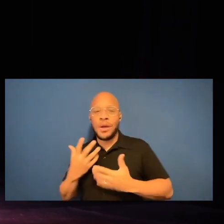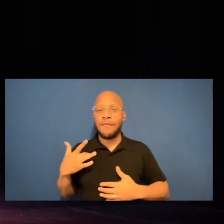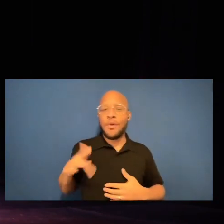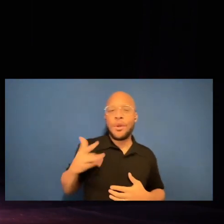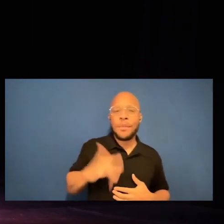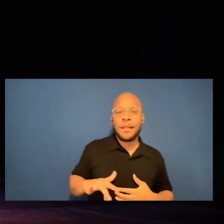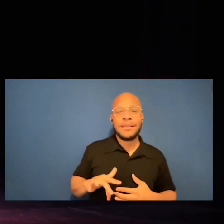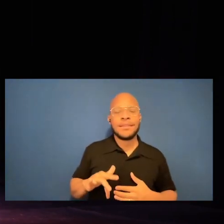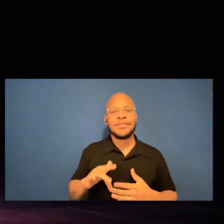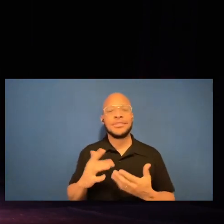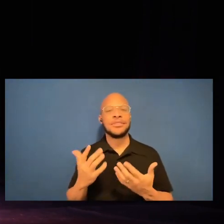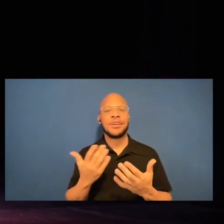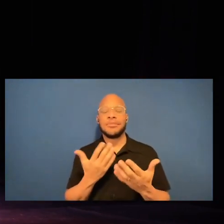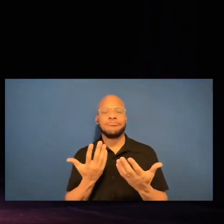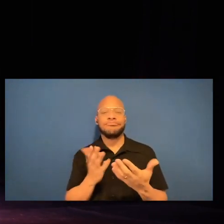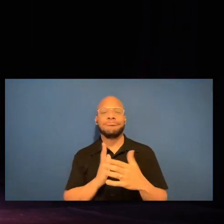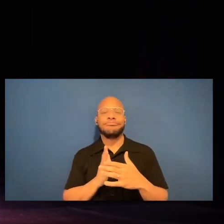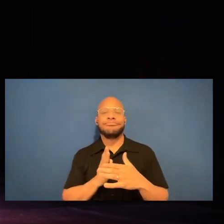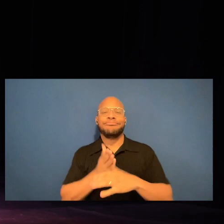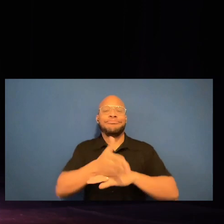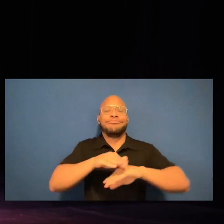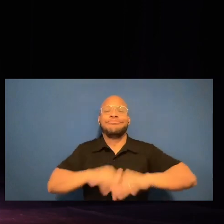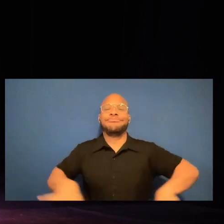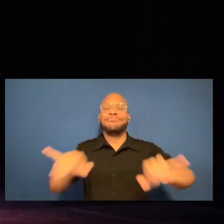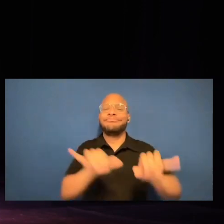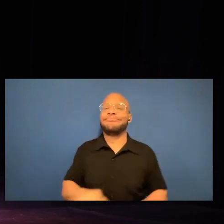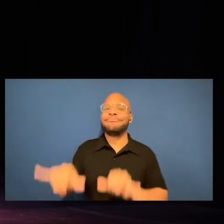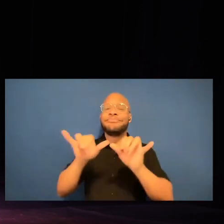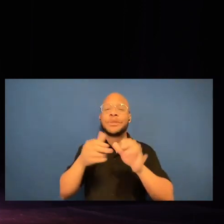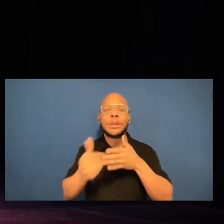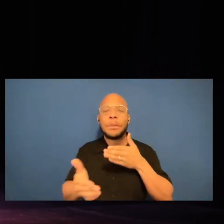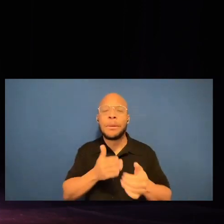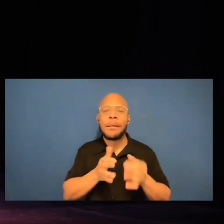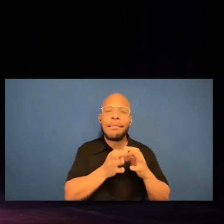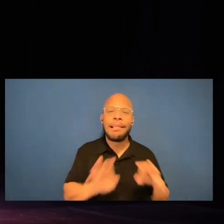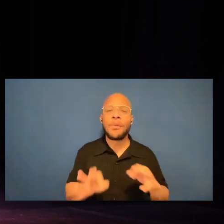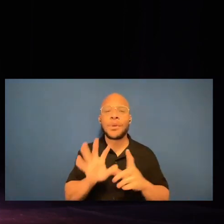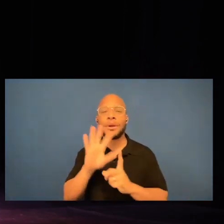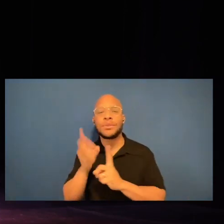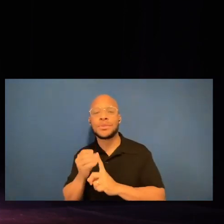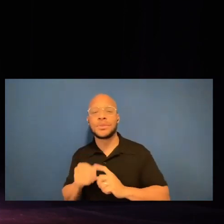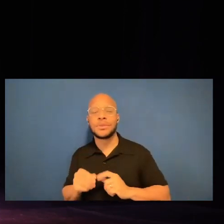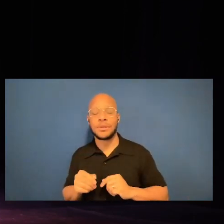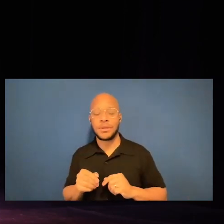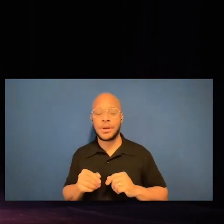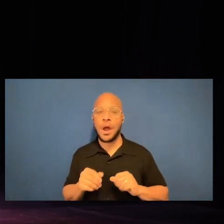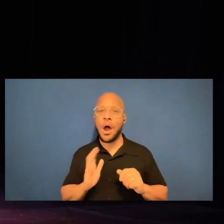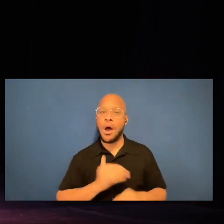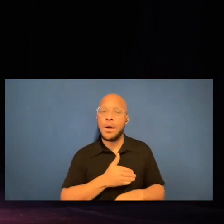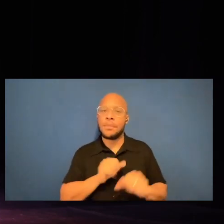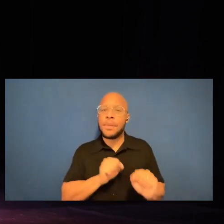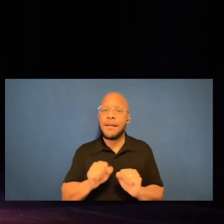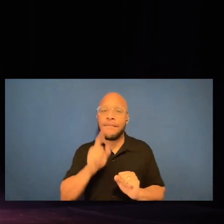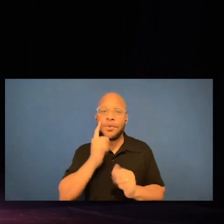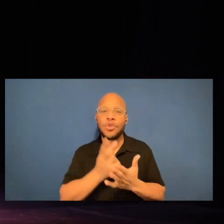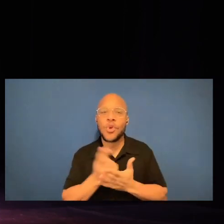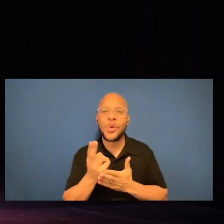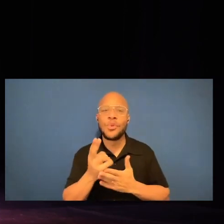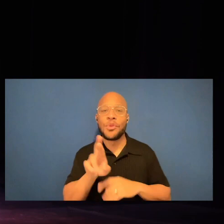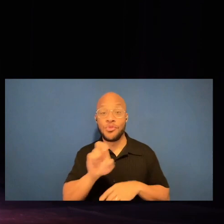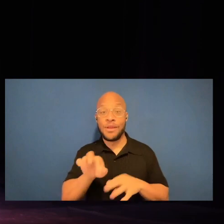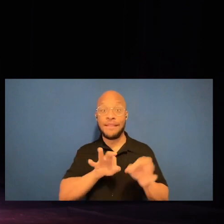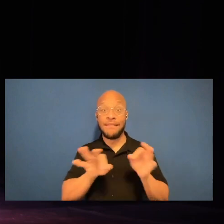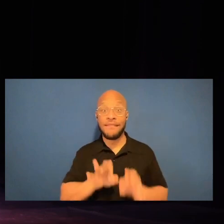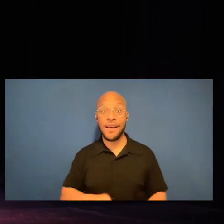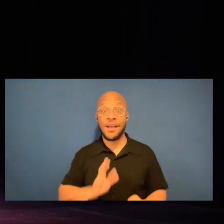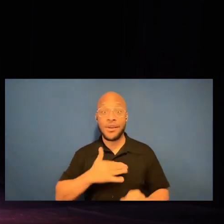The capacity for a truth that redefines our character, exalts our compassion, ignites our ingenuity,